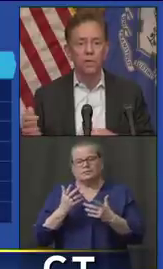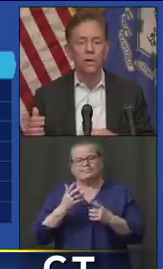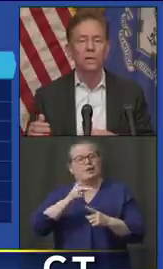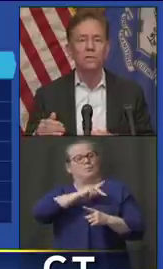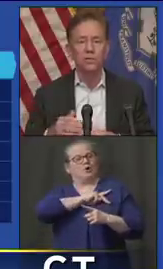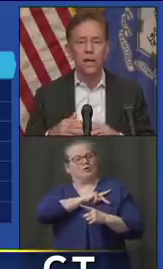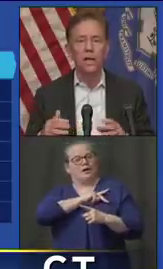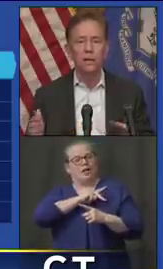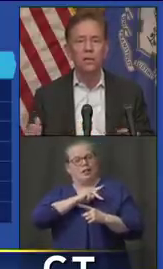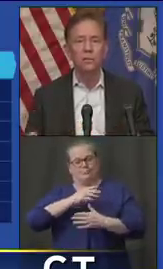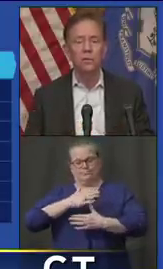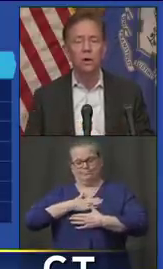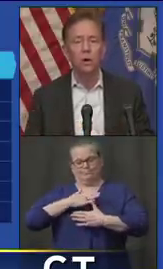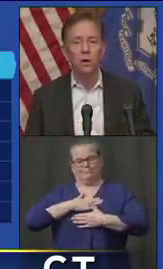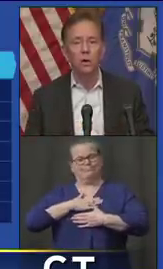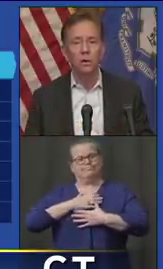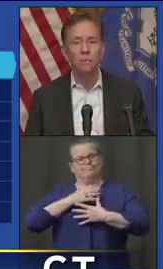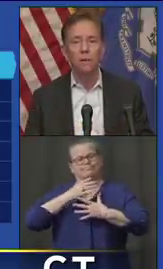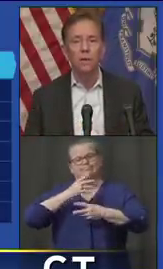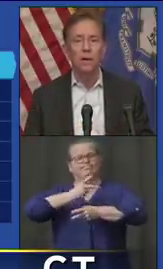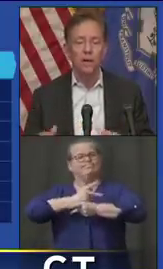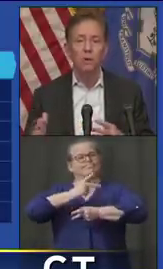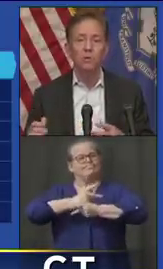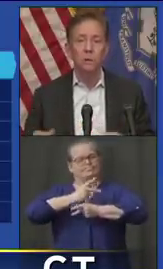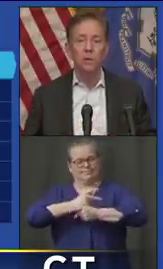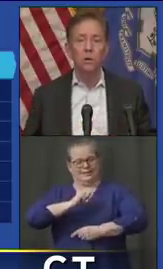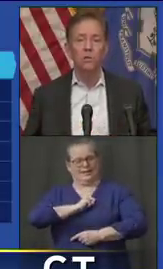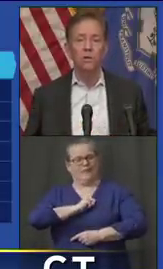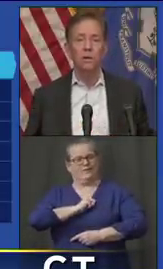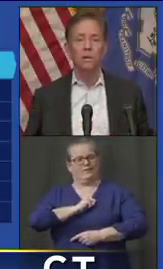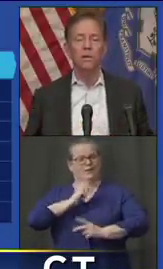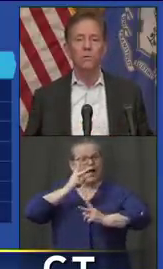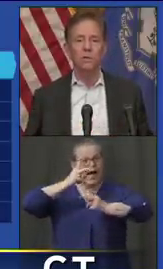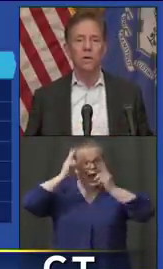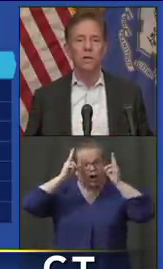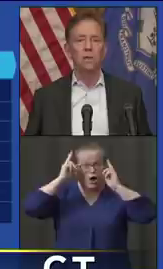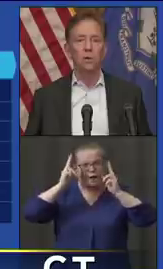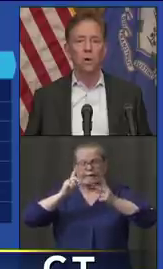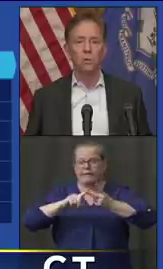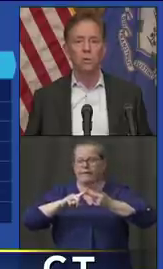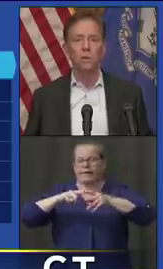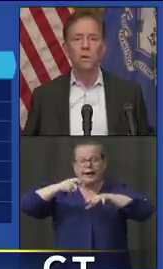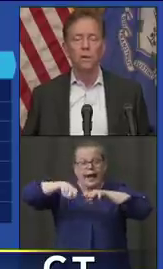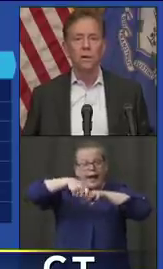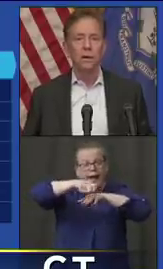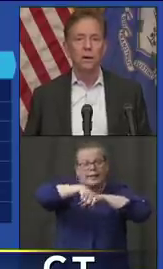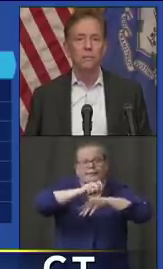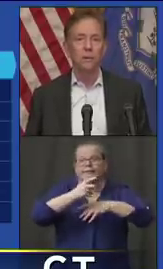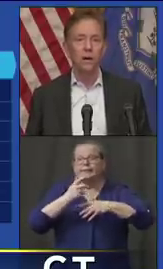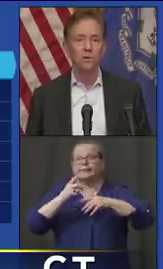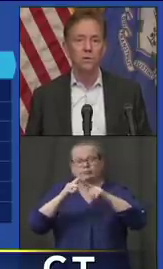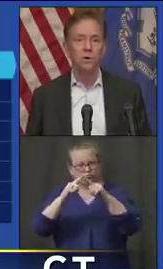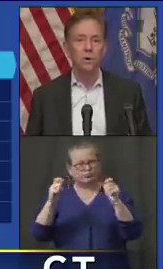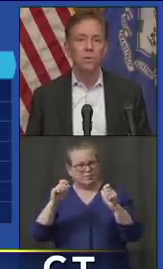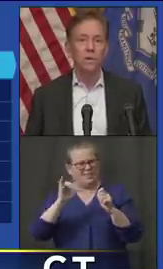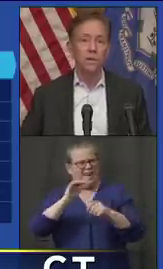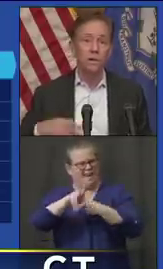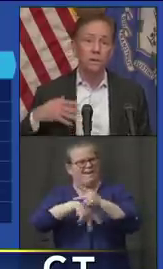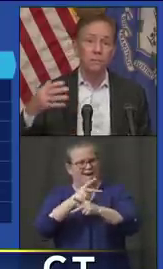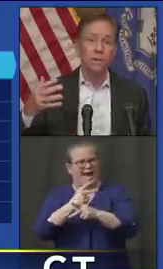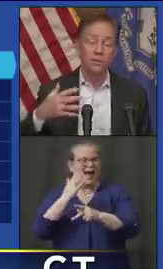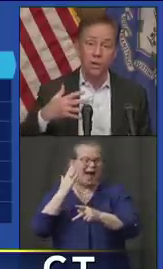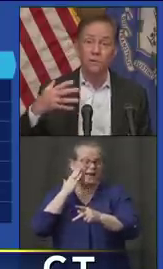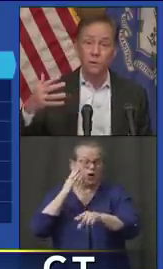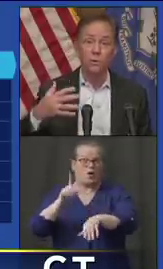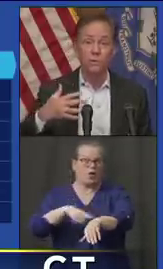barbers, salons, nails are. I know it's been a long time. I know it's getting a little awkward. I also know